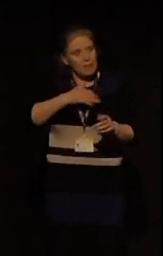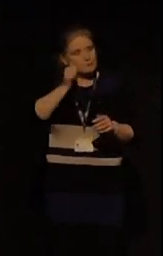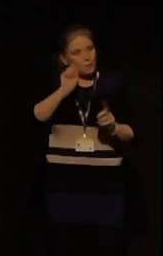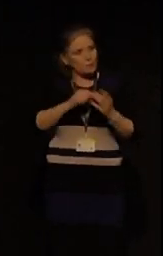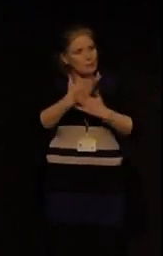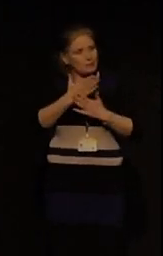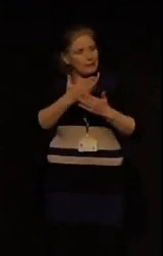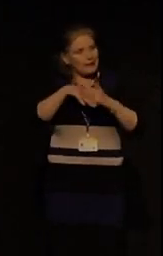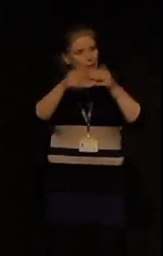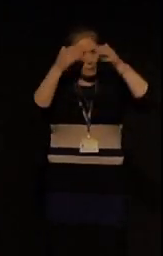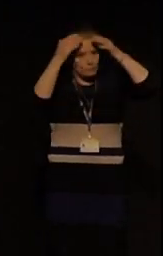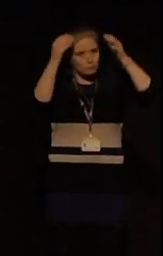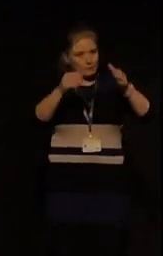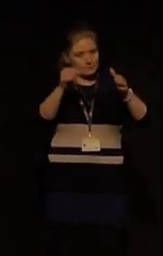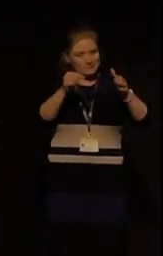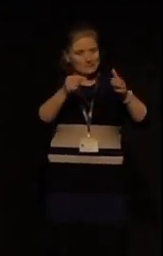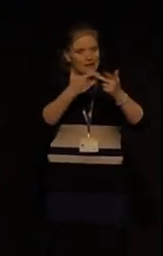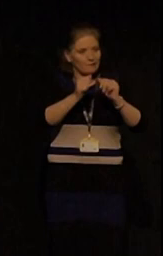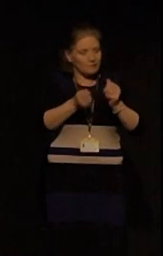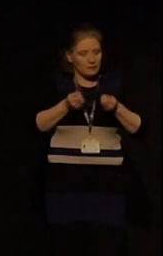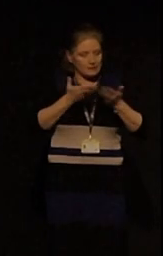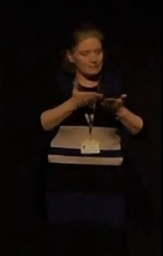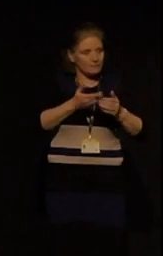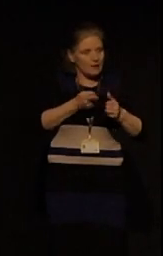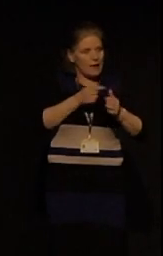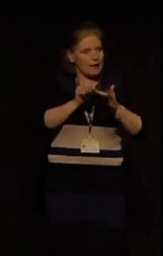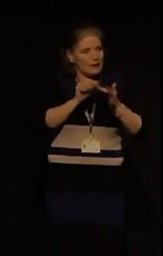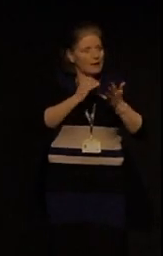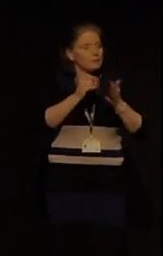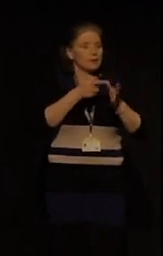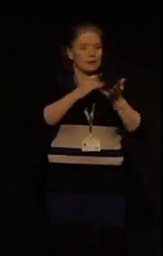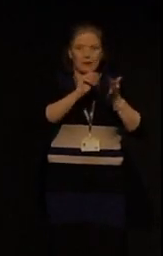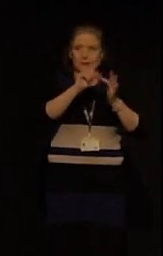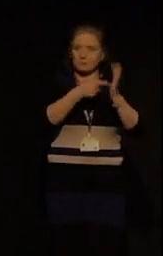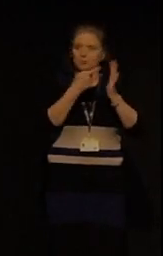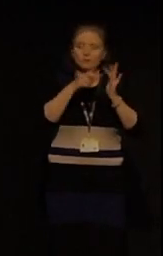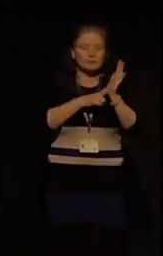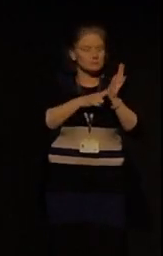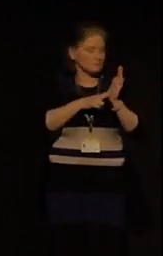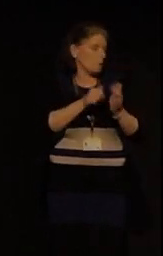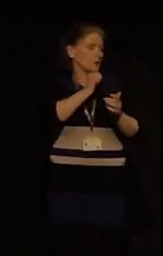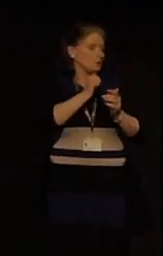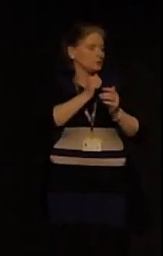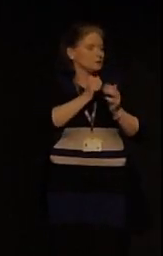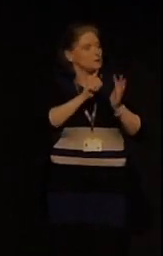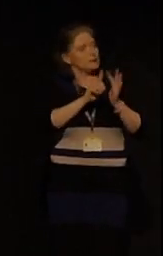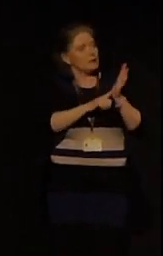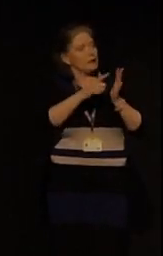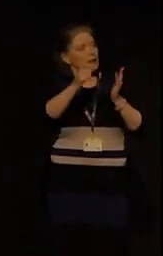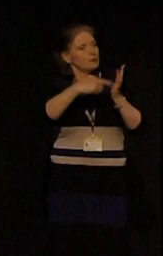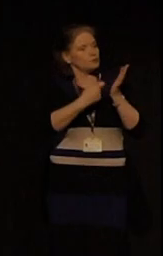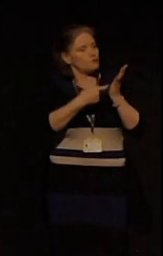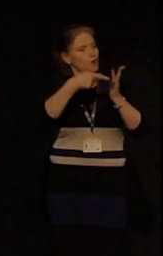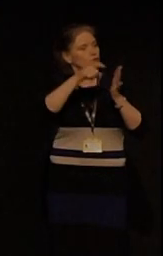brain when you give a high dose of aspirin. One of the things you can do is you can use these electrodes over here. These are